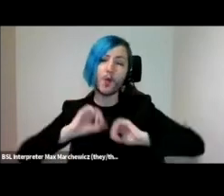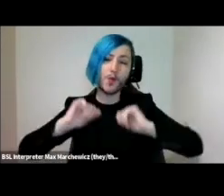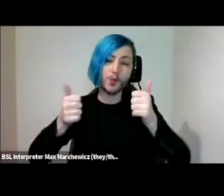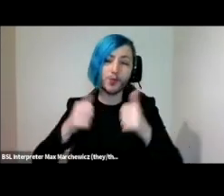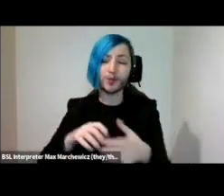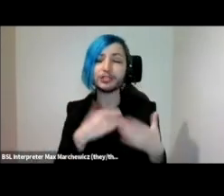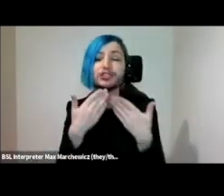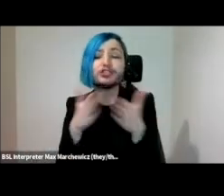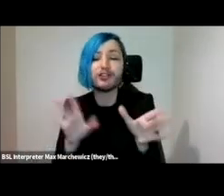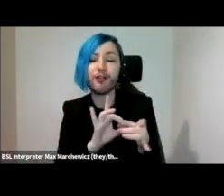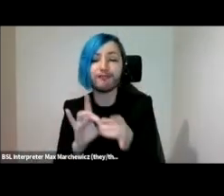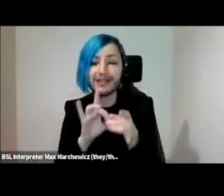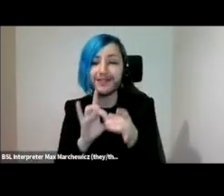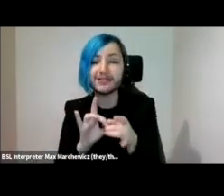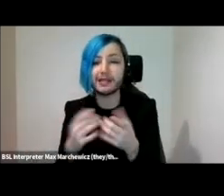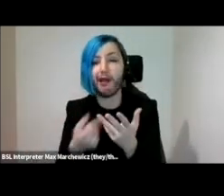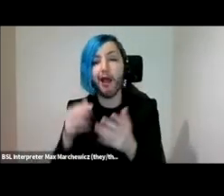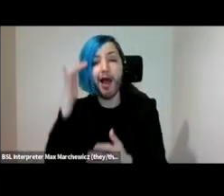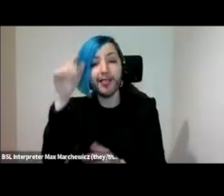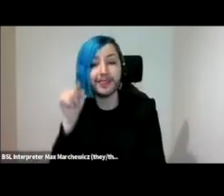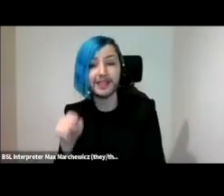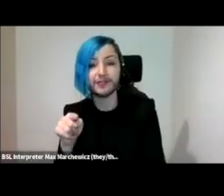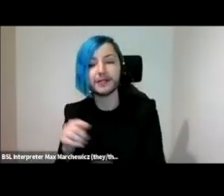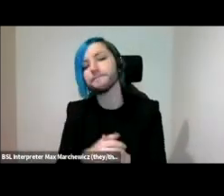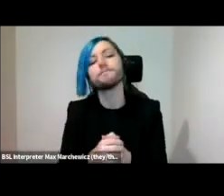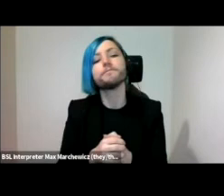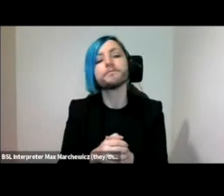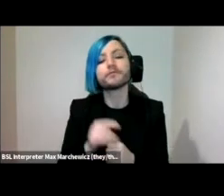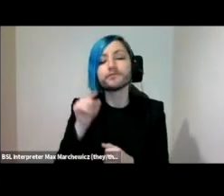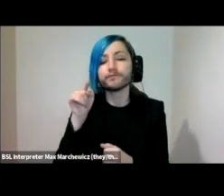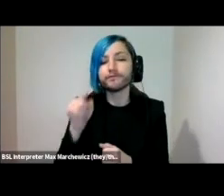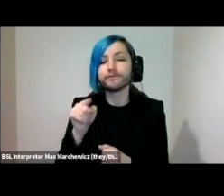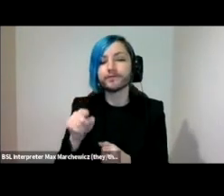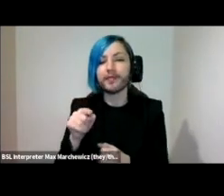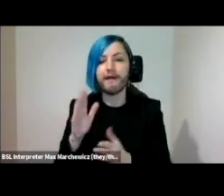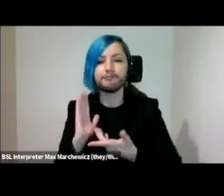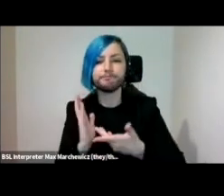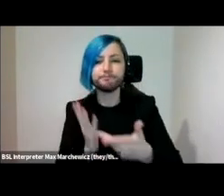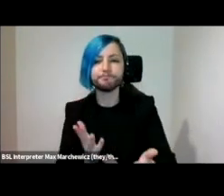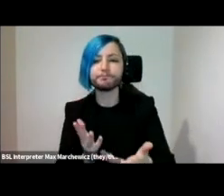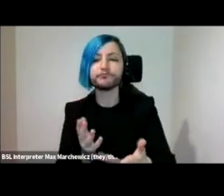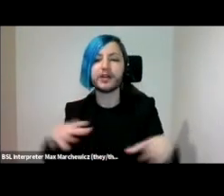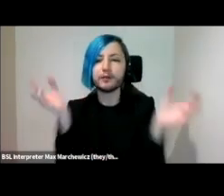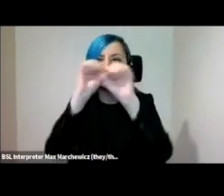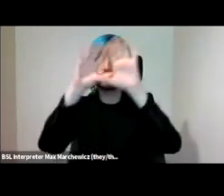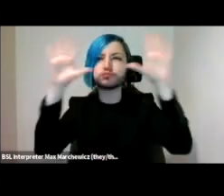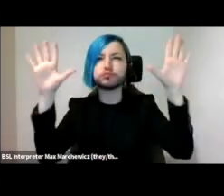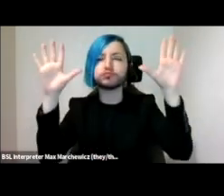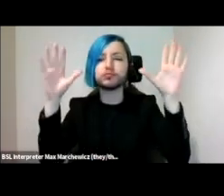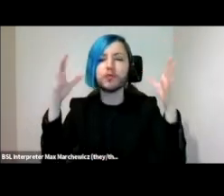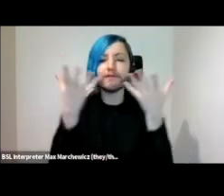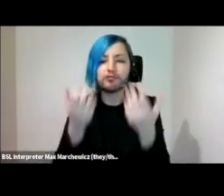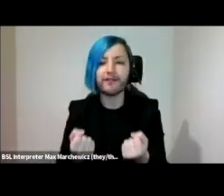general relativity, to put that picture of gravity on a mathematical